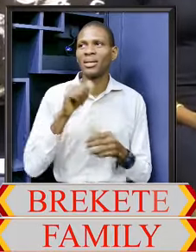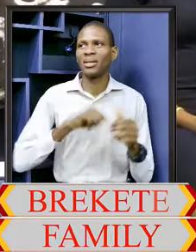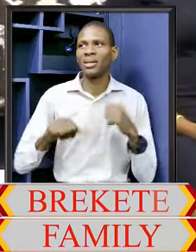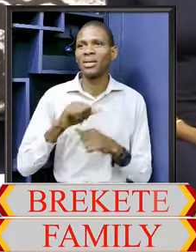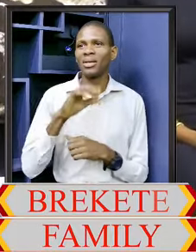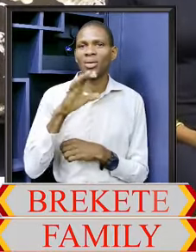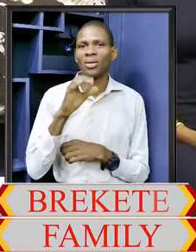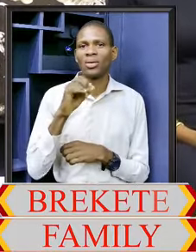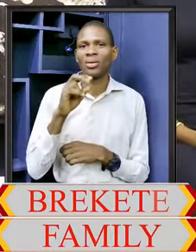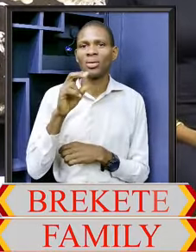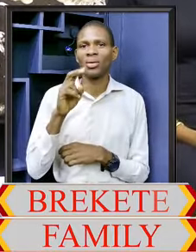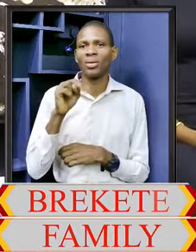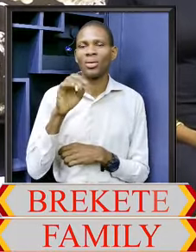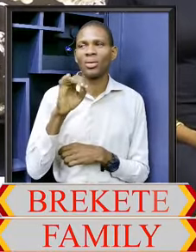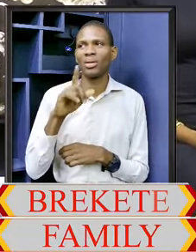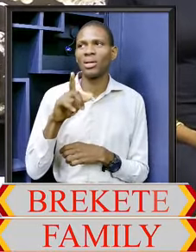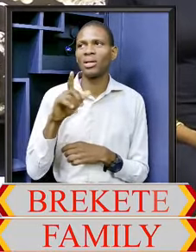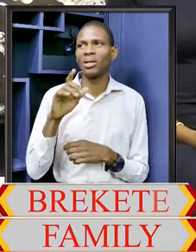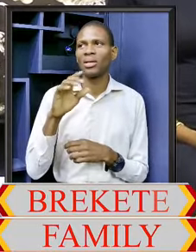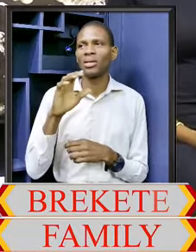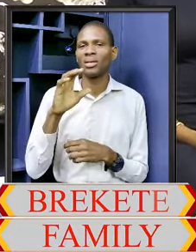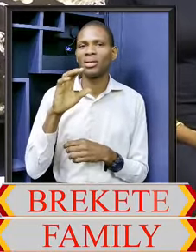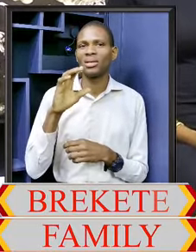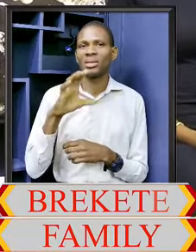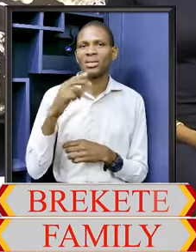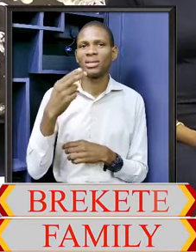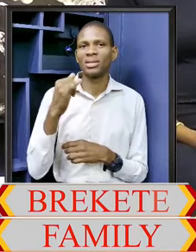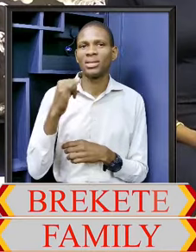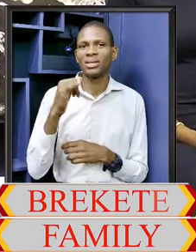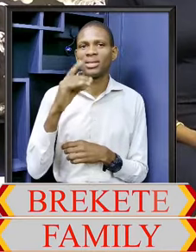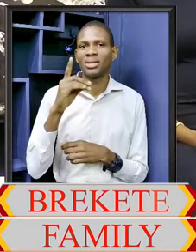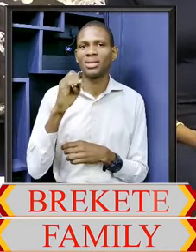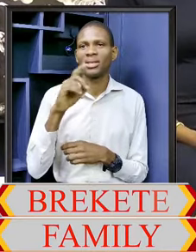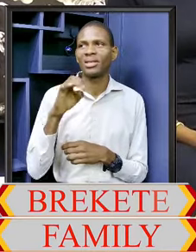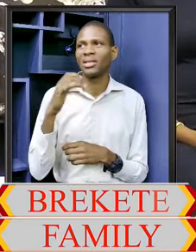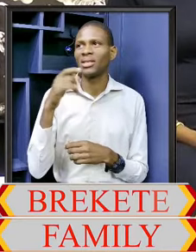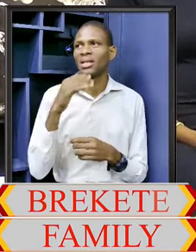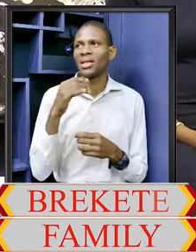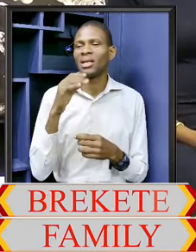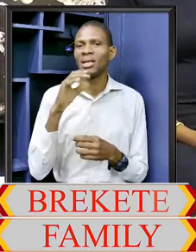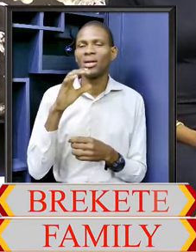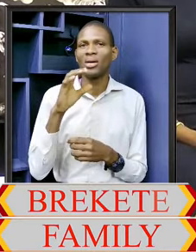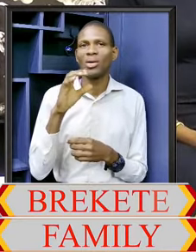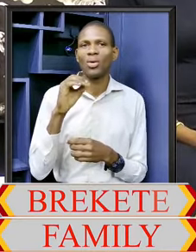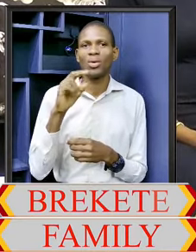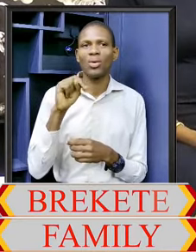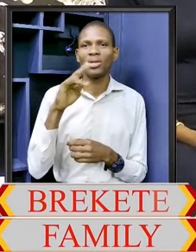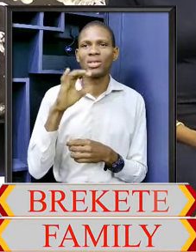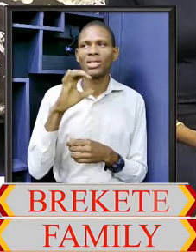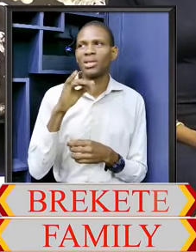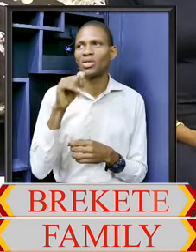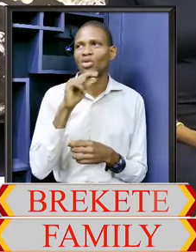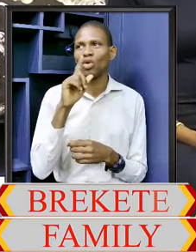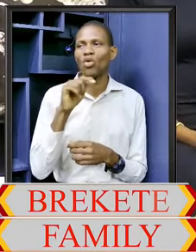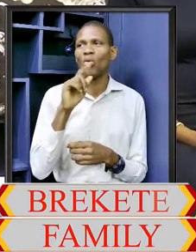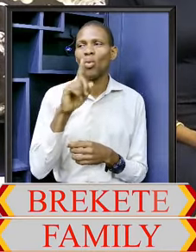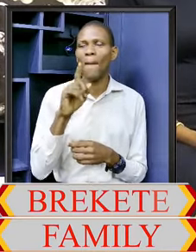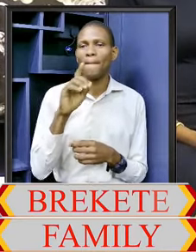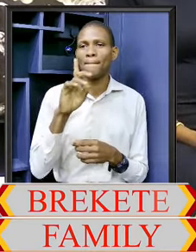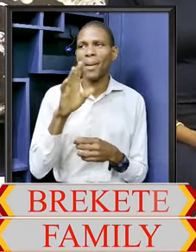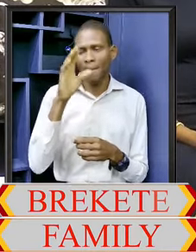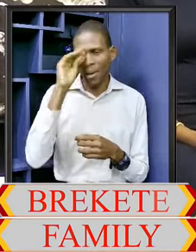scientist Cornel Chidozie. They say Ochebe no be one man business. Now so